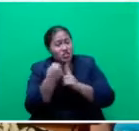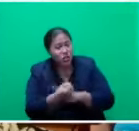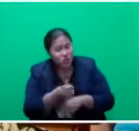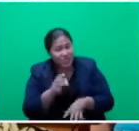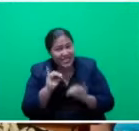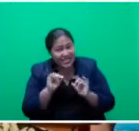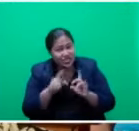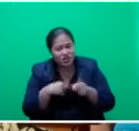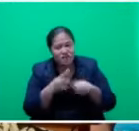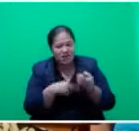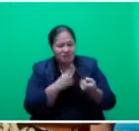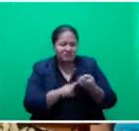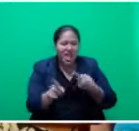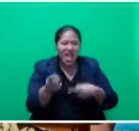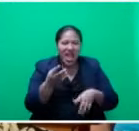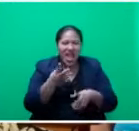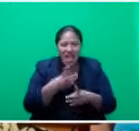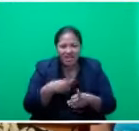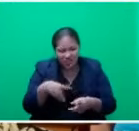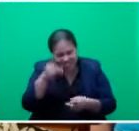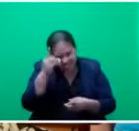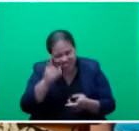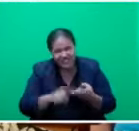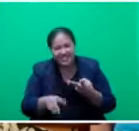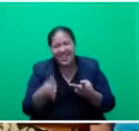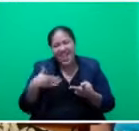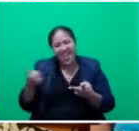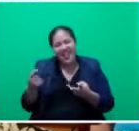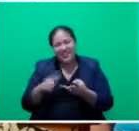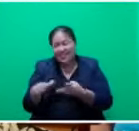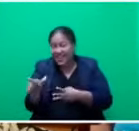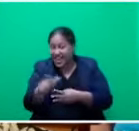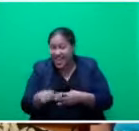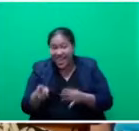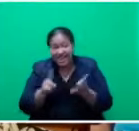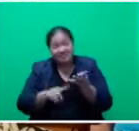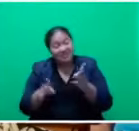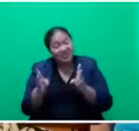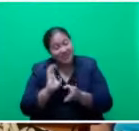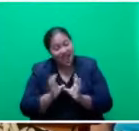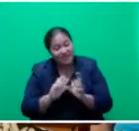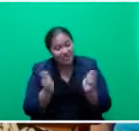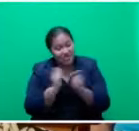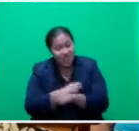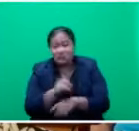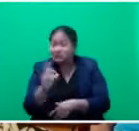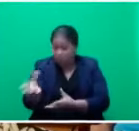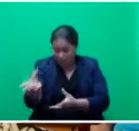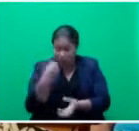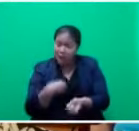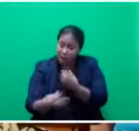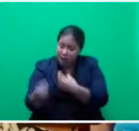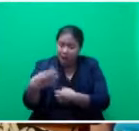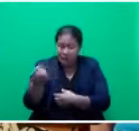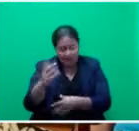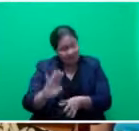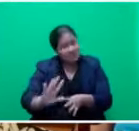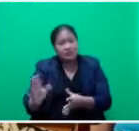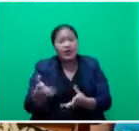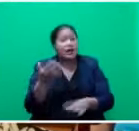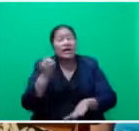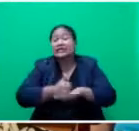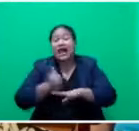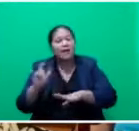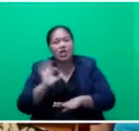health, land tenure, and climate change. Order. You can yell as much as you can. Good government does not dictate to people. Good